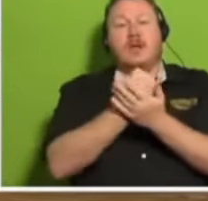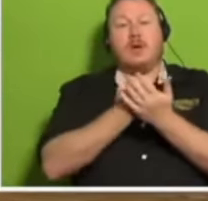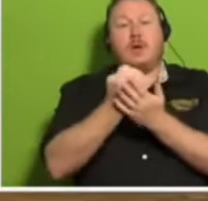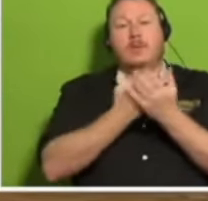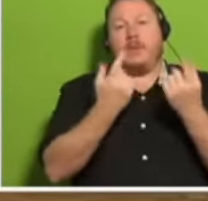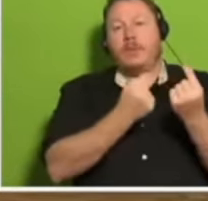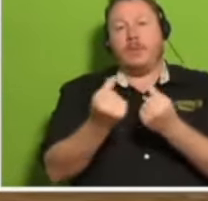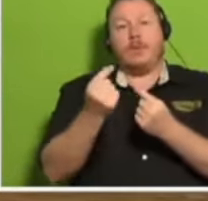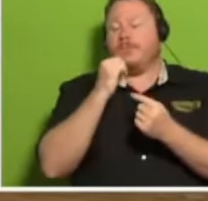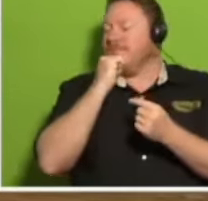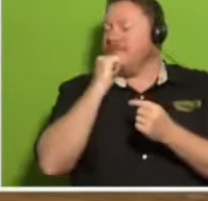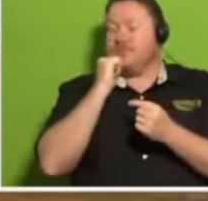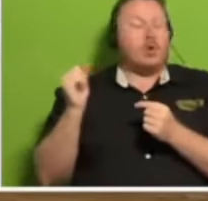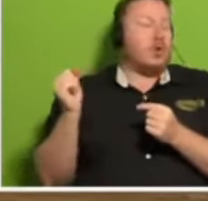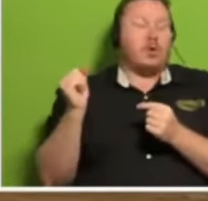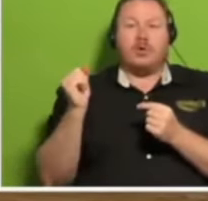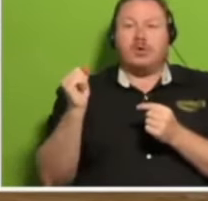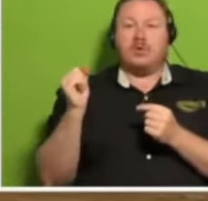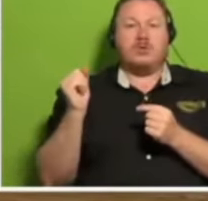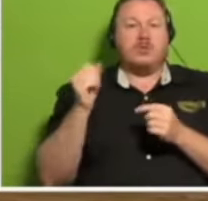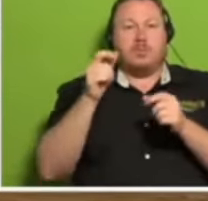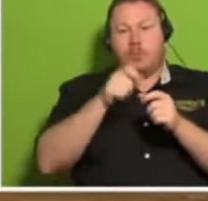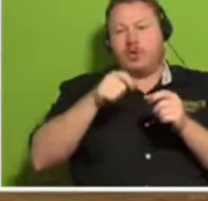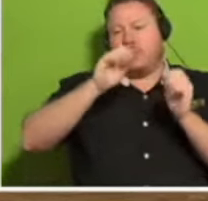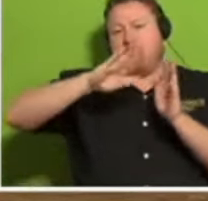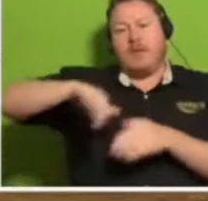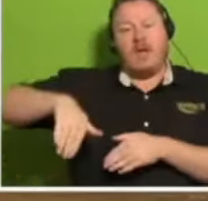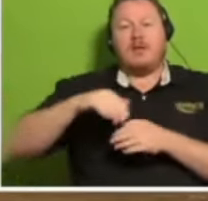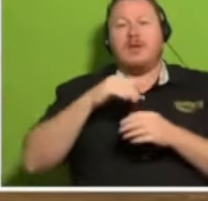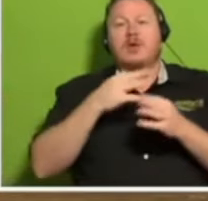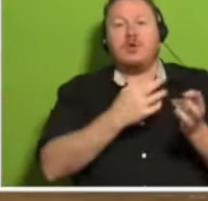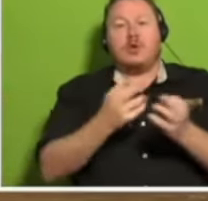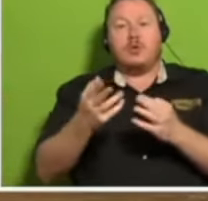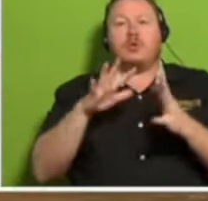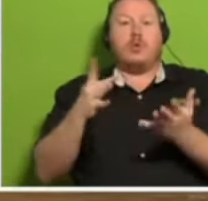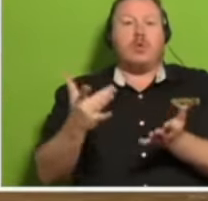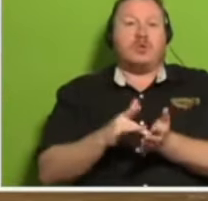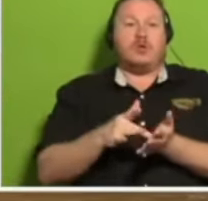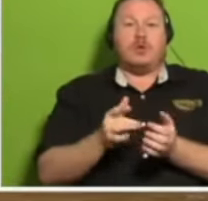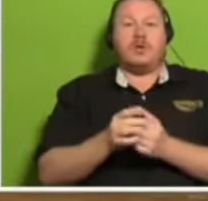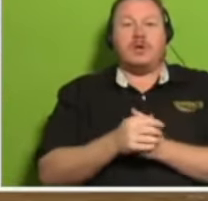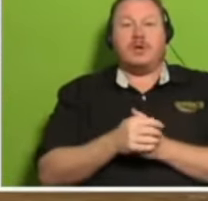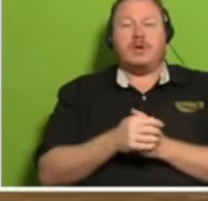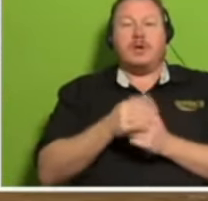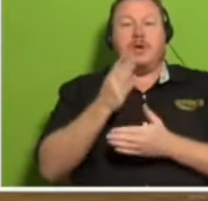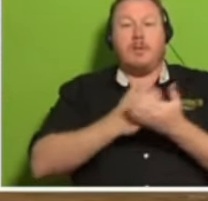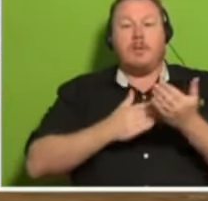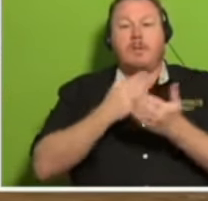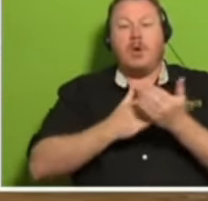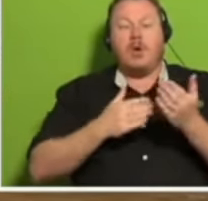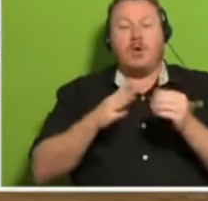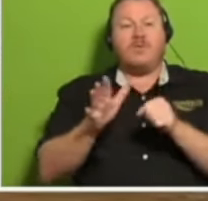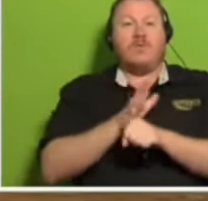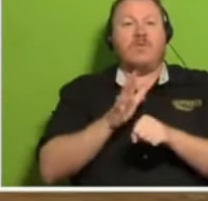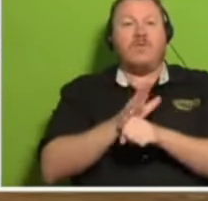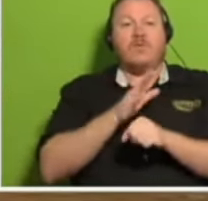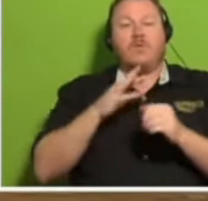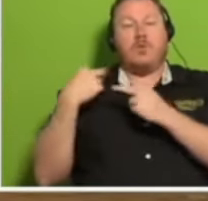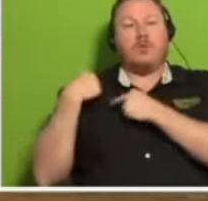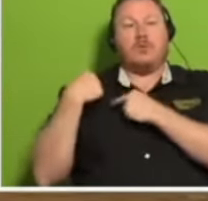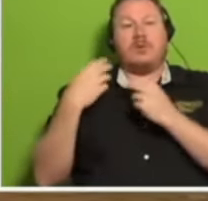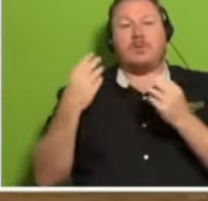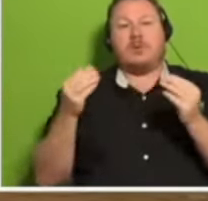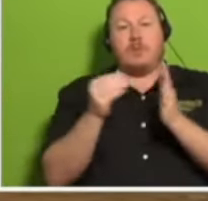no one is left behind, either by circumstance or their resources. In part, we will fulfill this